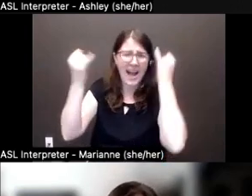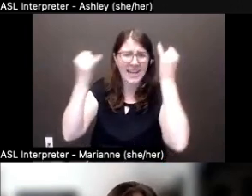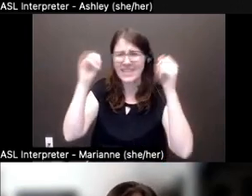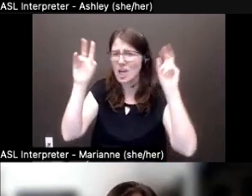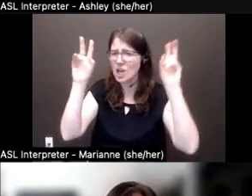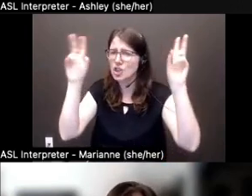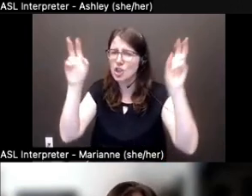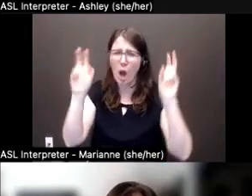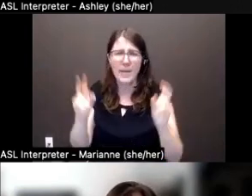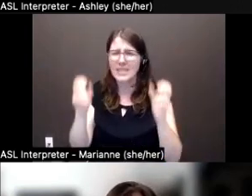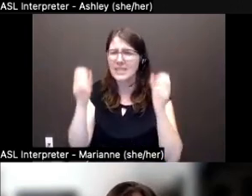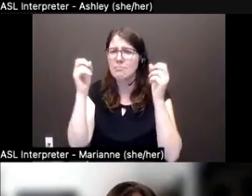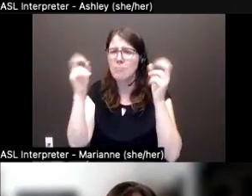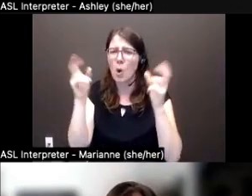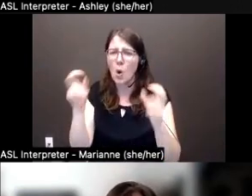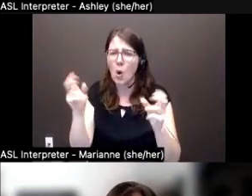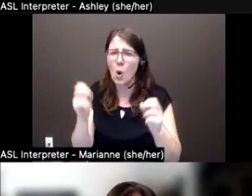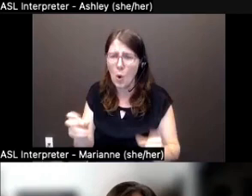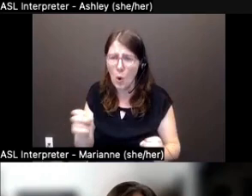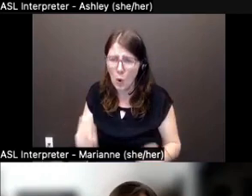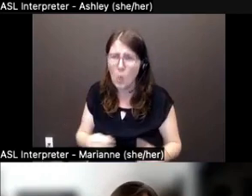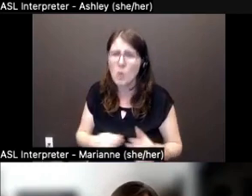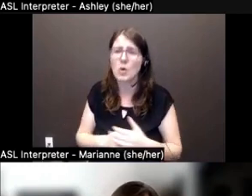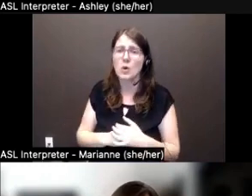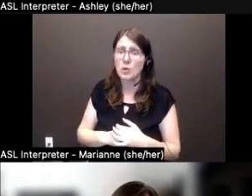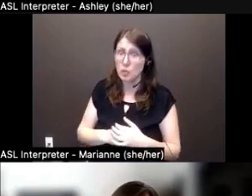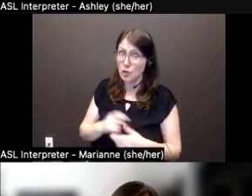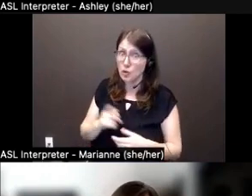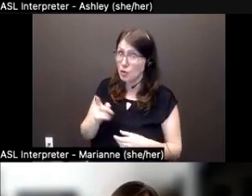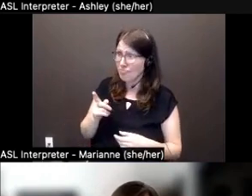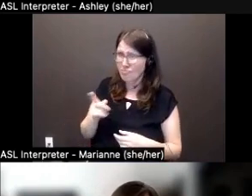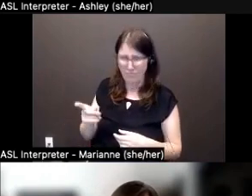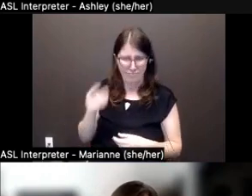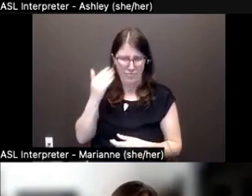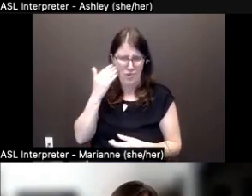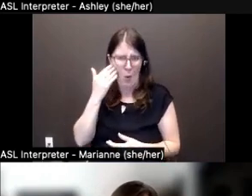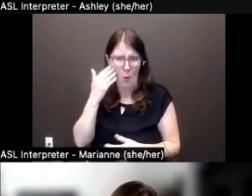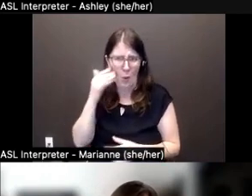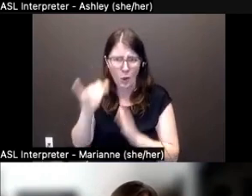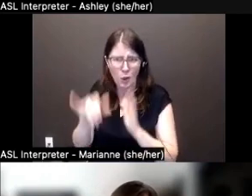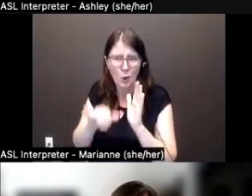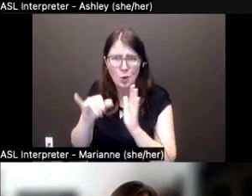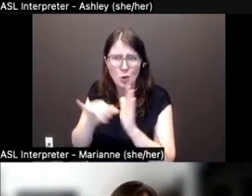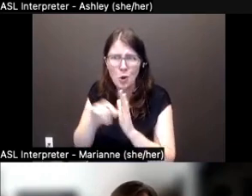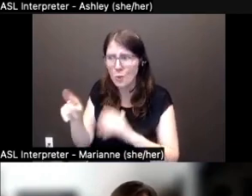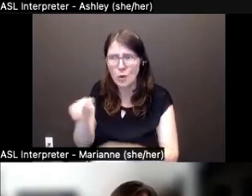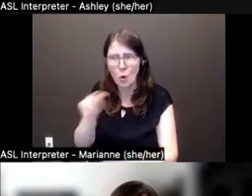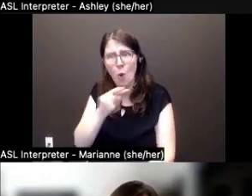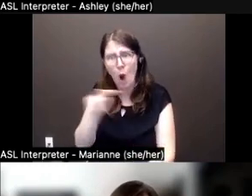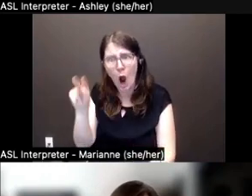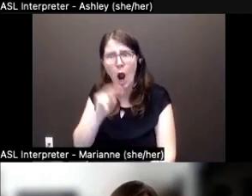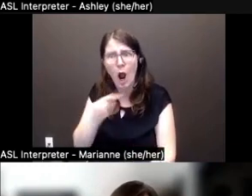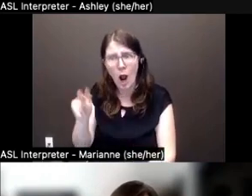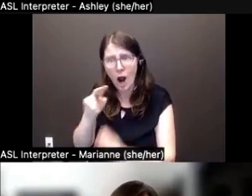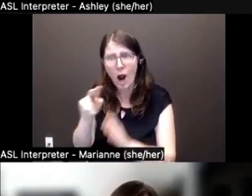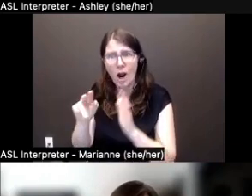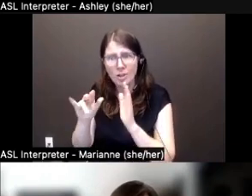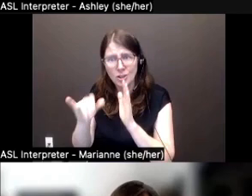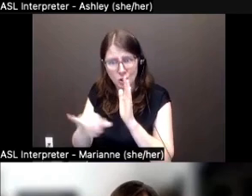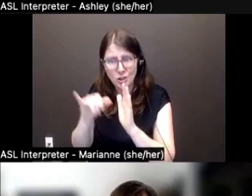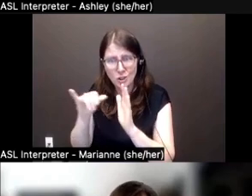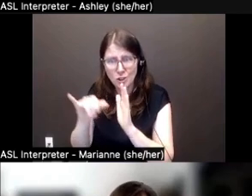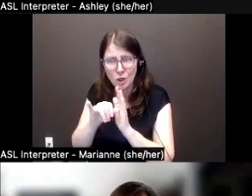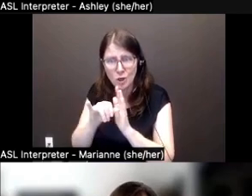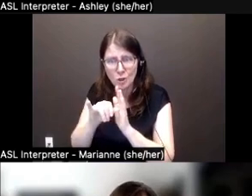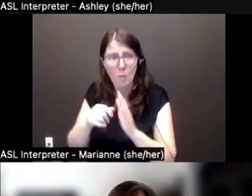use YouTube?" And I'm like, yes, I use YouTube, but I don't know how to go about